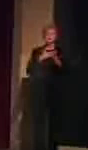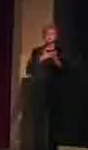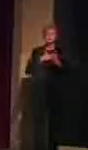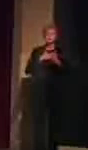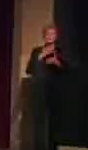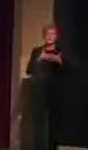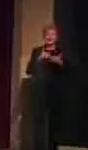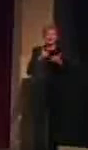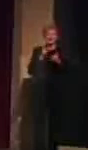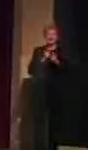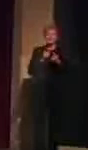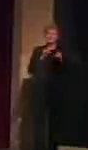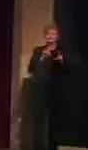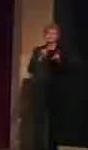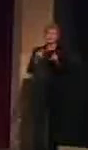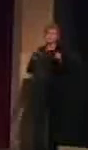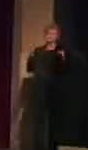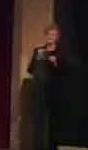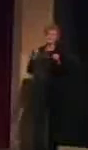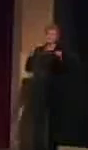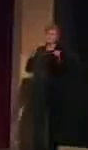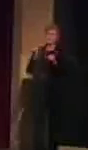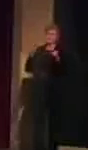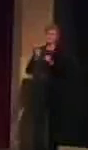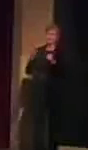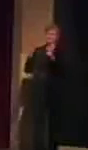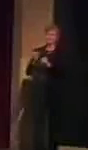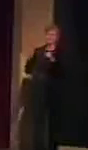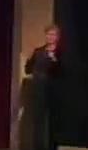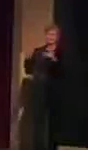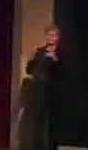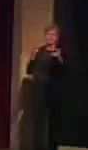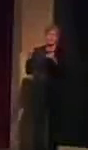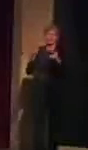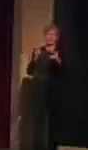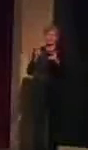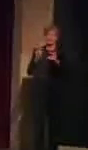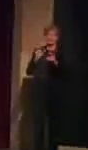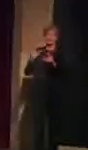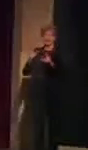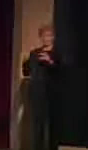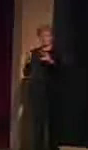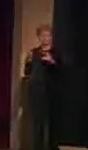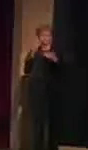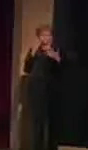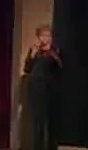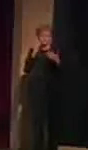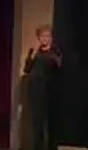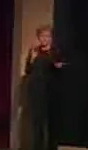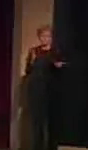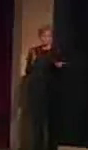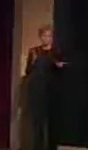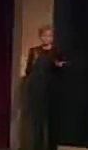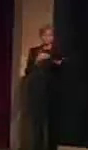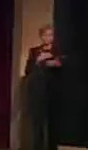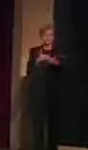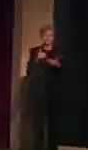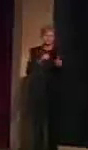great battle." Mm-hmm. And sometimes we don't know the battles that other people are fighting. Questions? Well, we